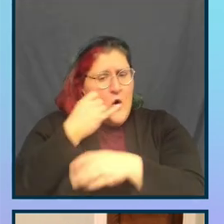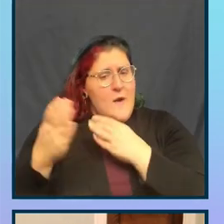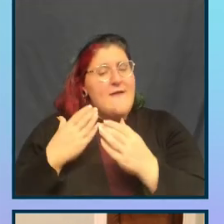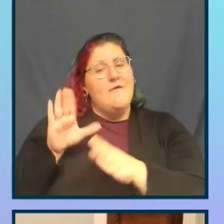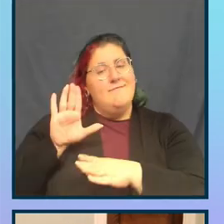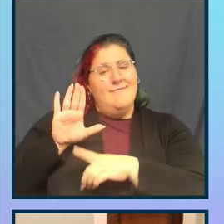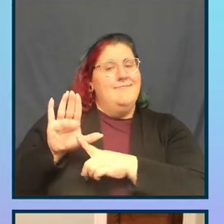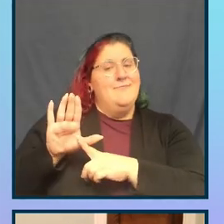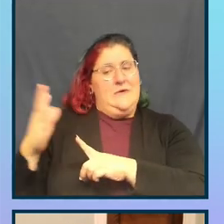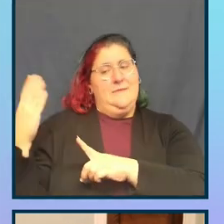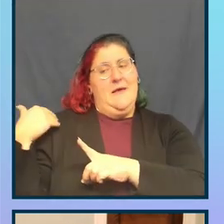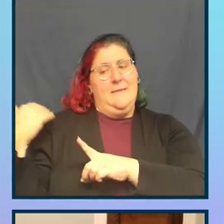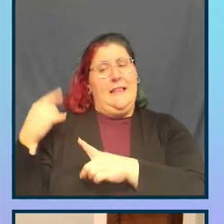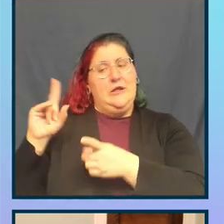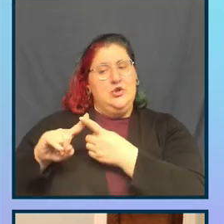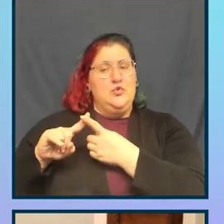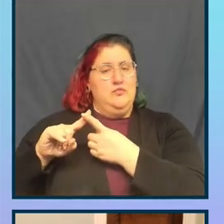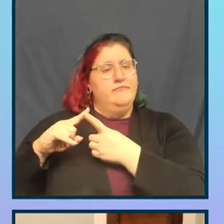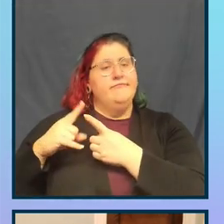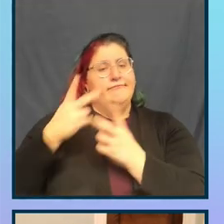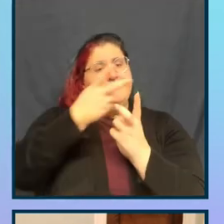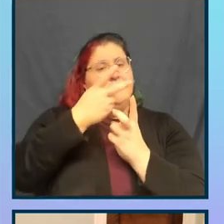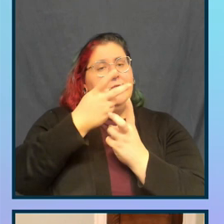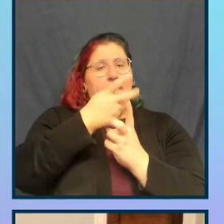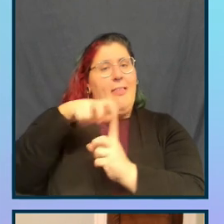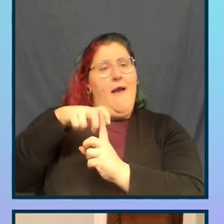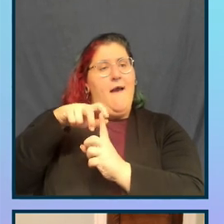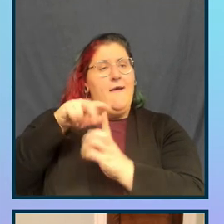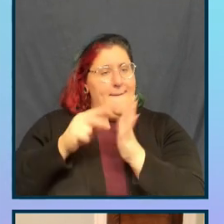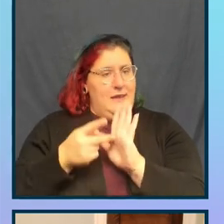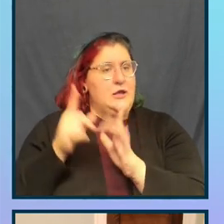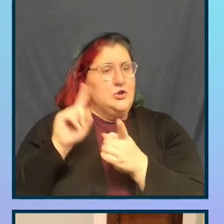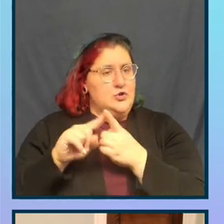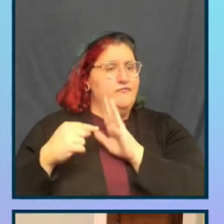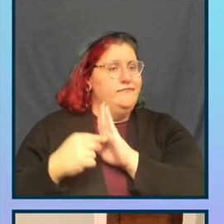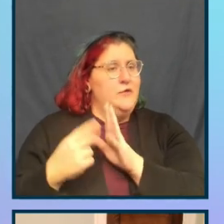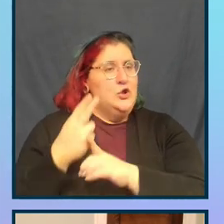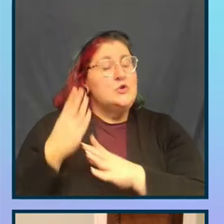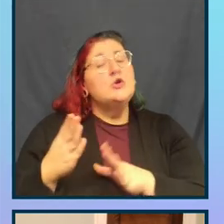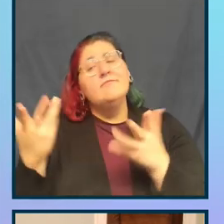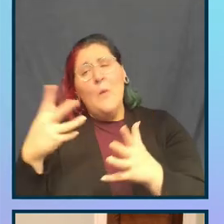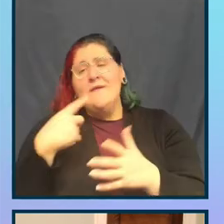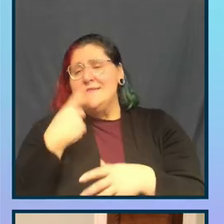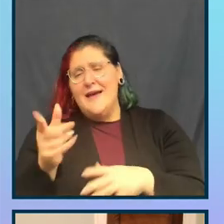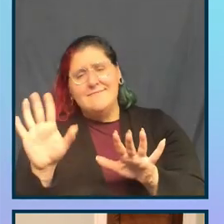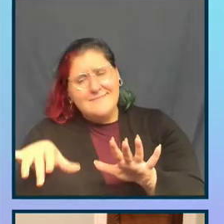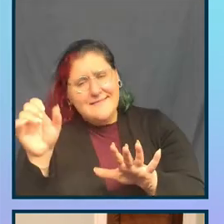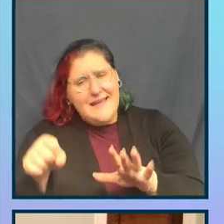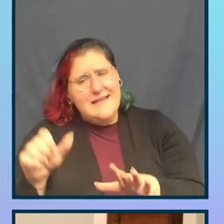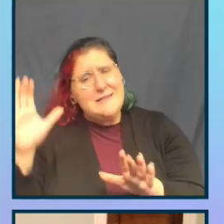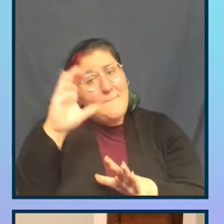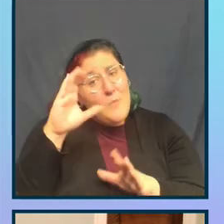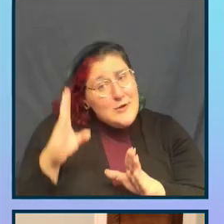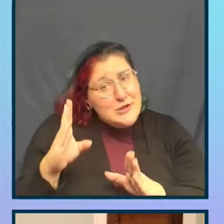to the end user. And as we've discussed, browsers will let you break these rules. We deal with this all the